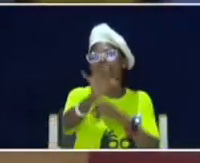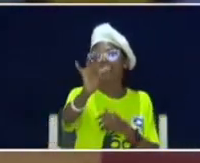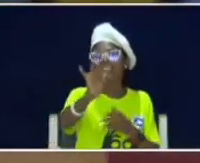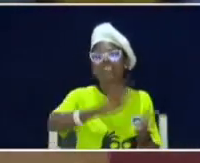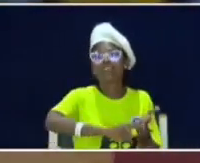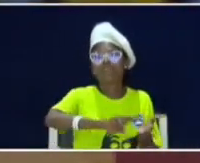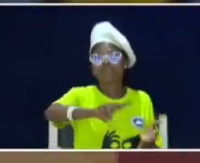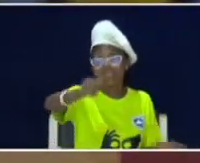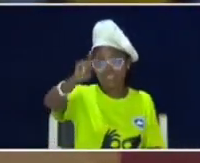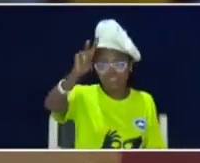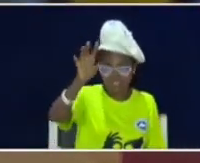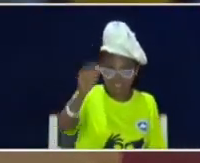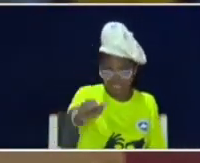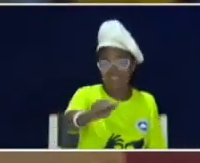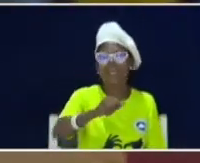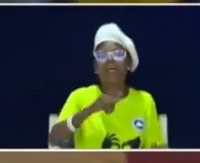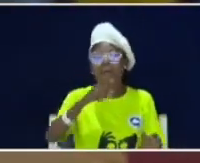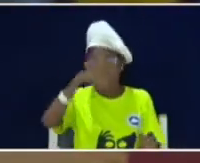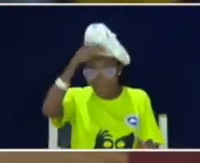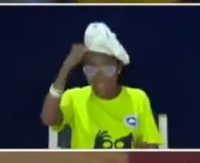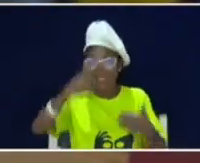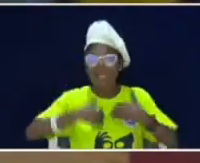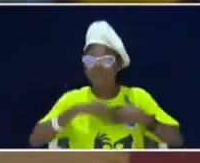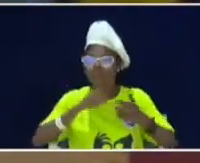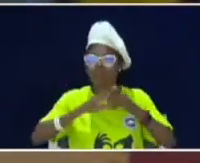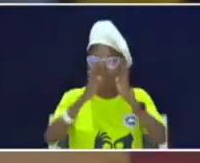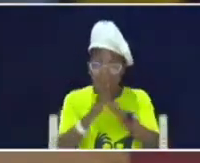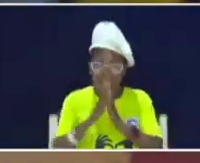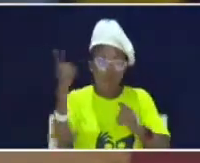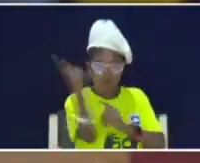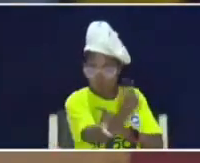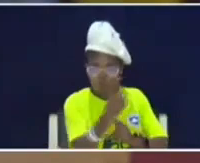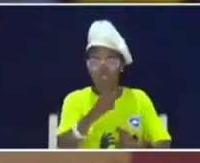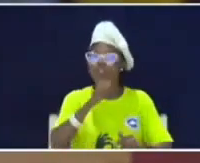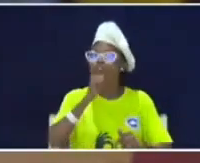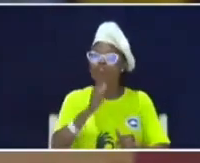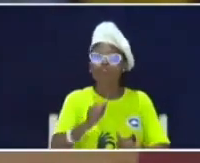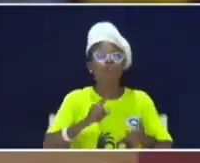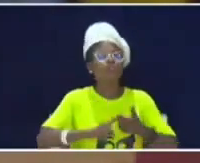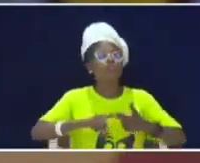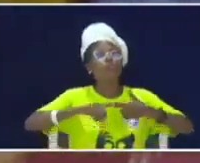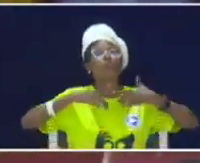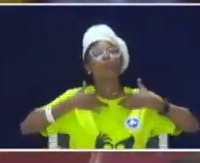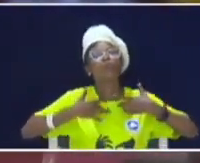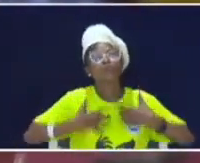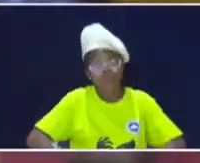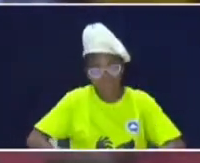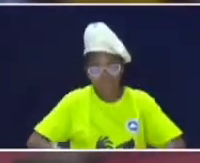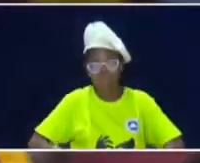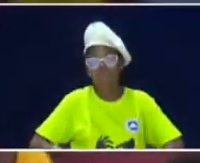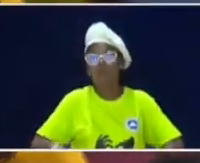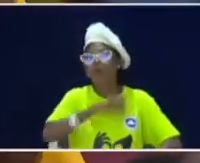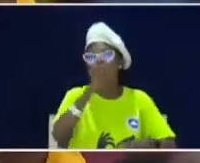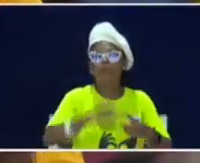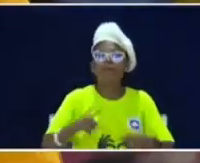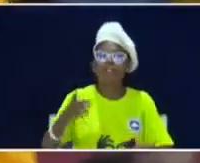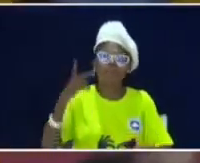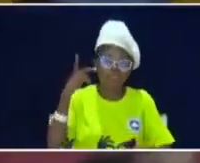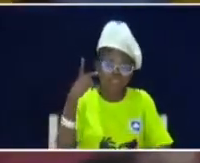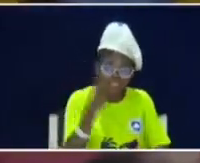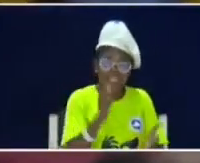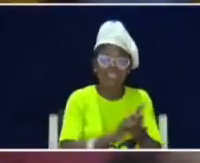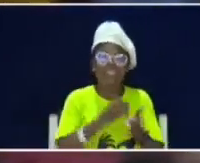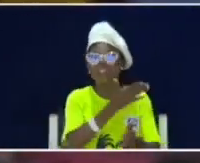ought always to pray and not to faint. Keep praying. When it seems there's no result, you keep